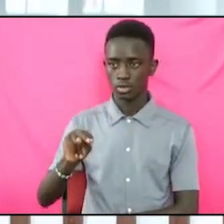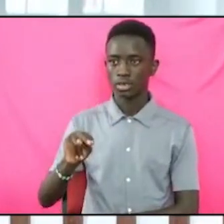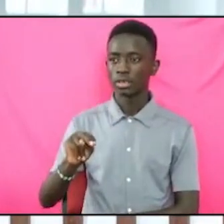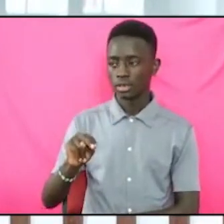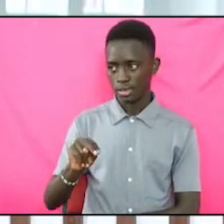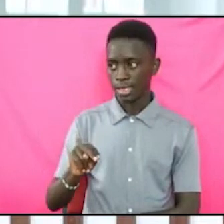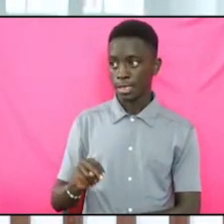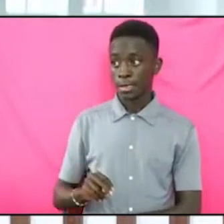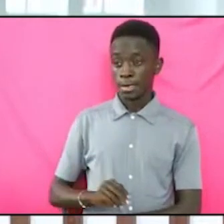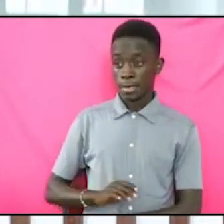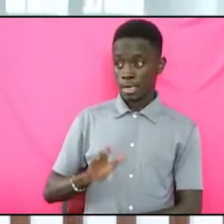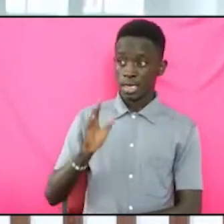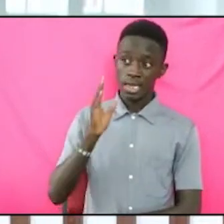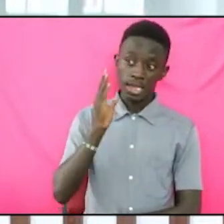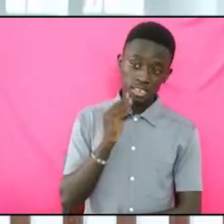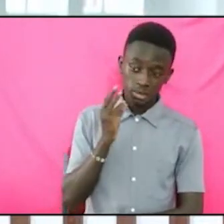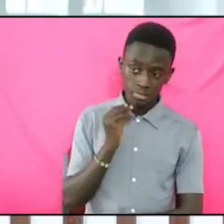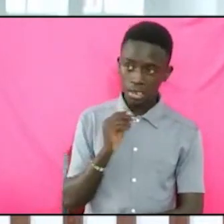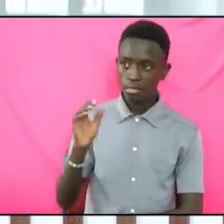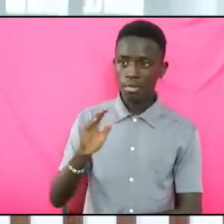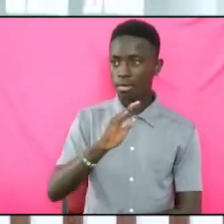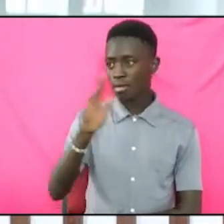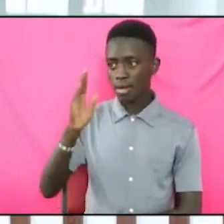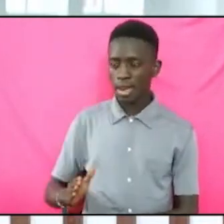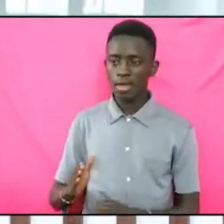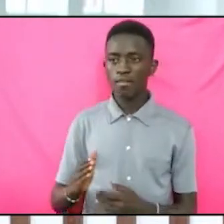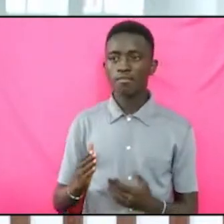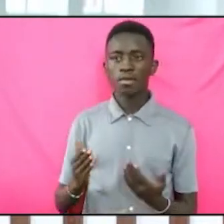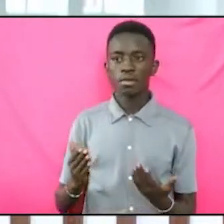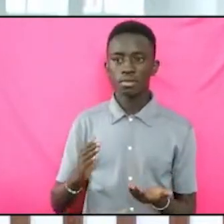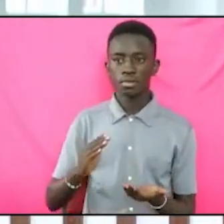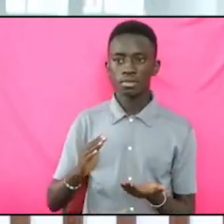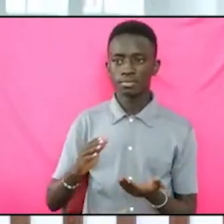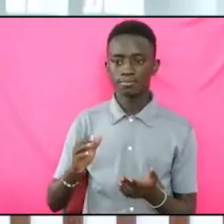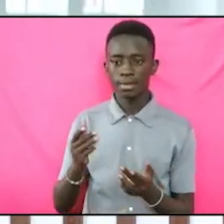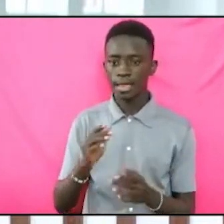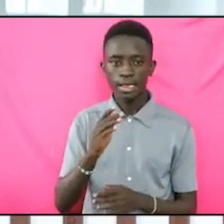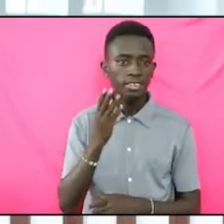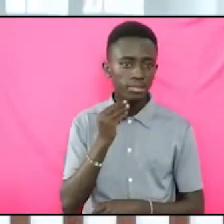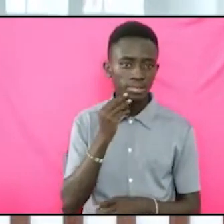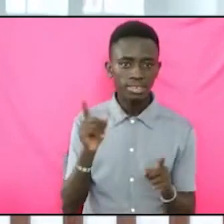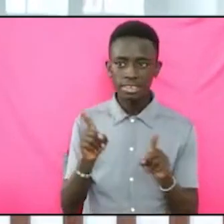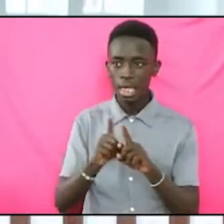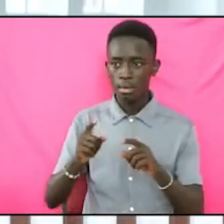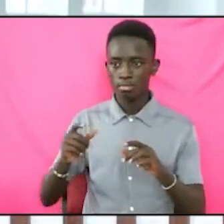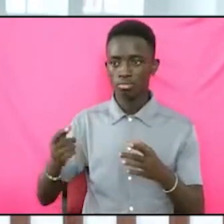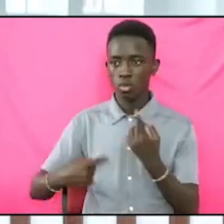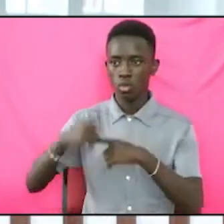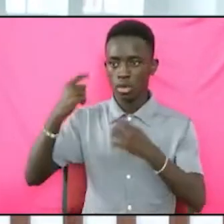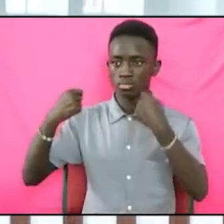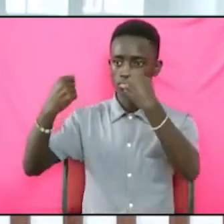said experience is never meant to be a trophy. It's actually meant to be a mirror that helps